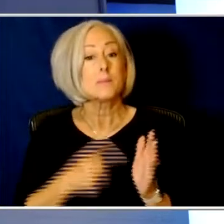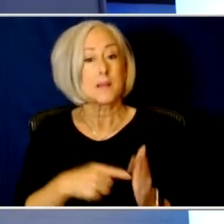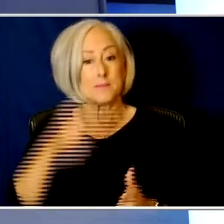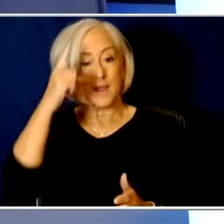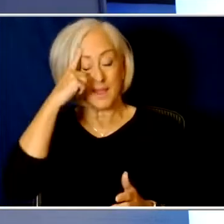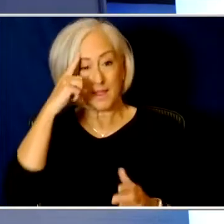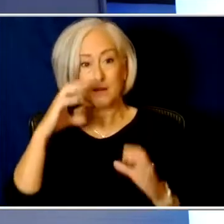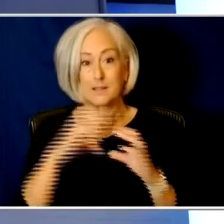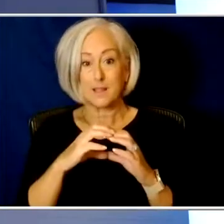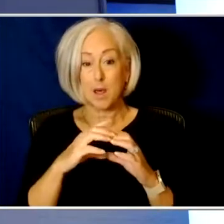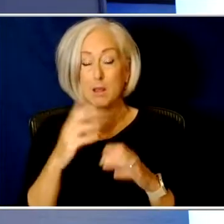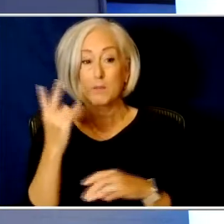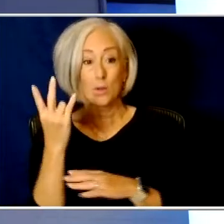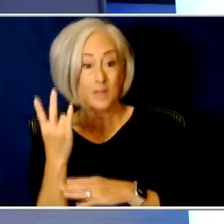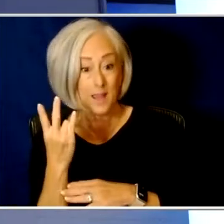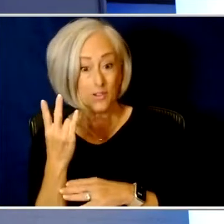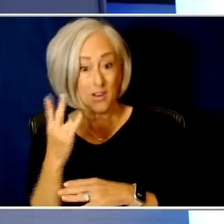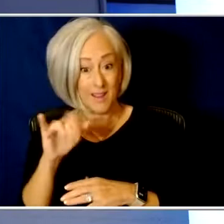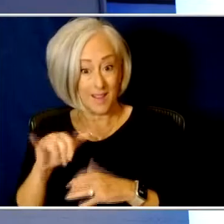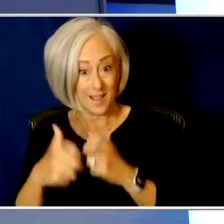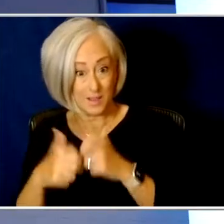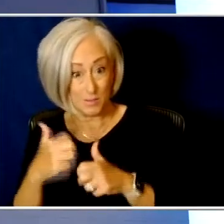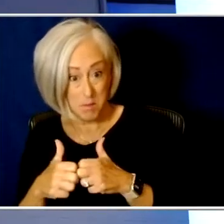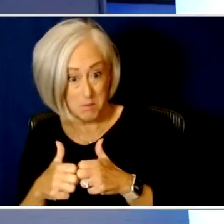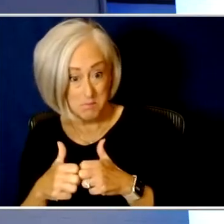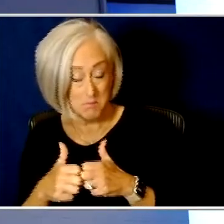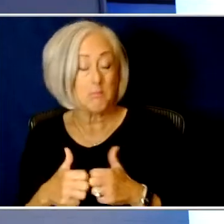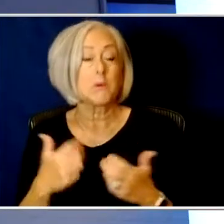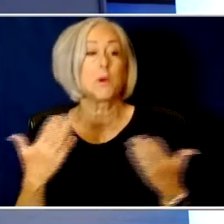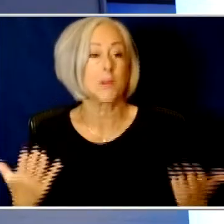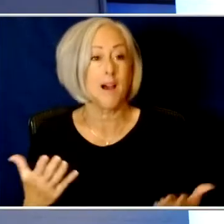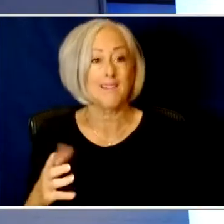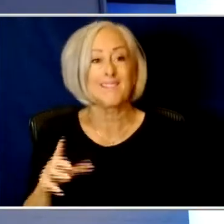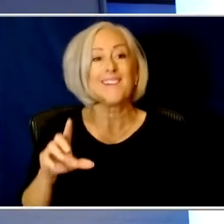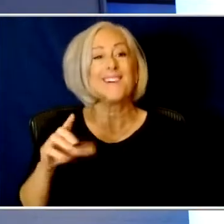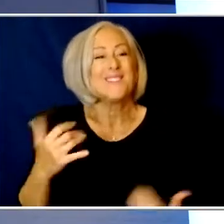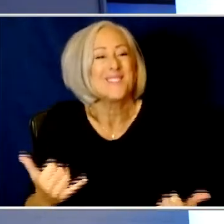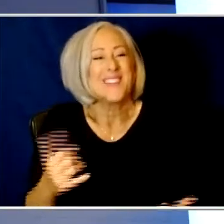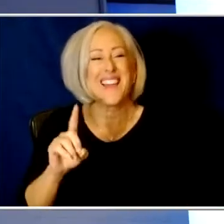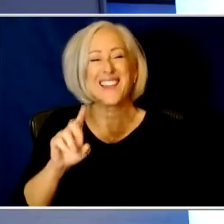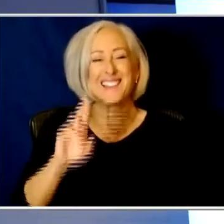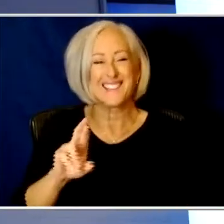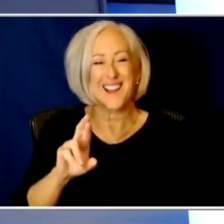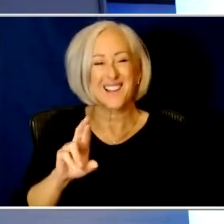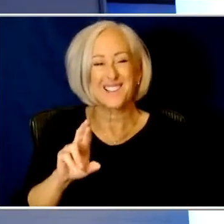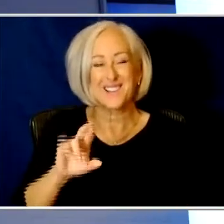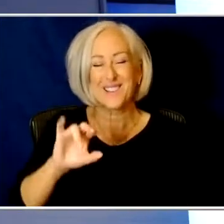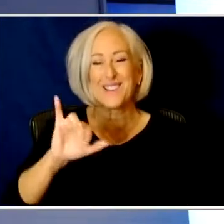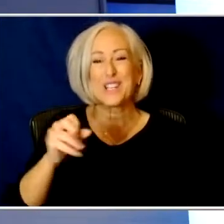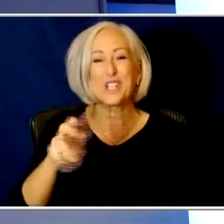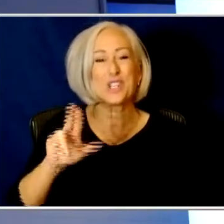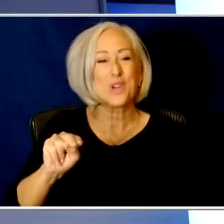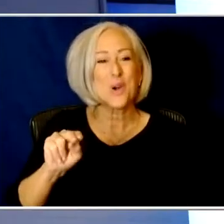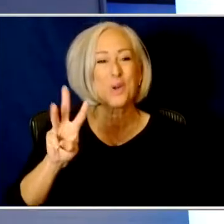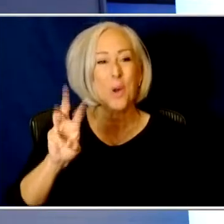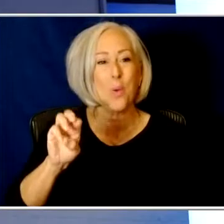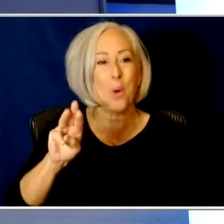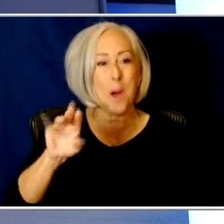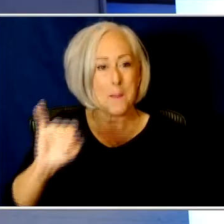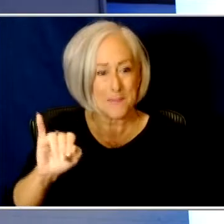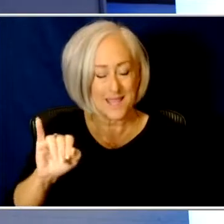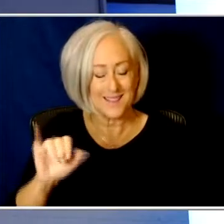Lewis-Wambe. We're just going to call her Dr. Wambe, or I may just call you Dr. W. You never know what's going to come out of my mouth in these programs, so be careful. A tenured associate professor in the Department